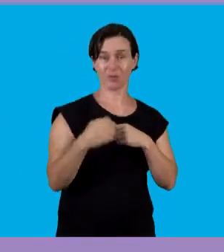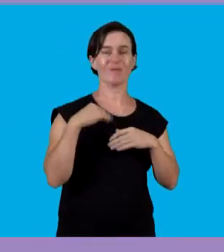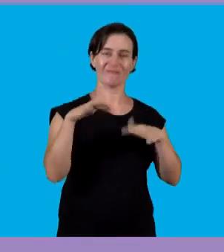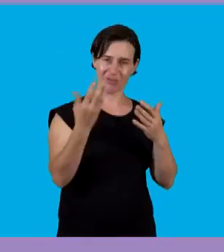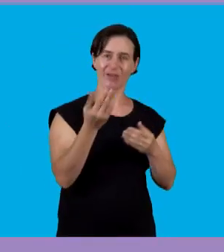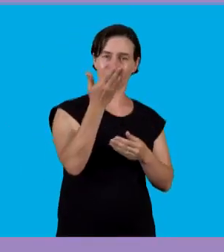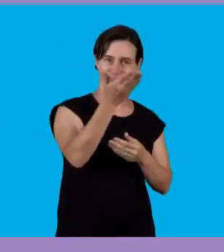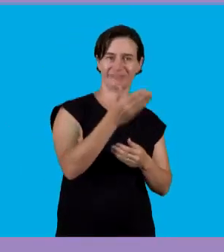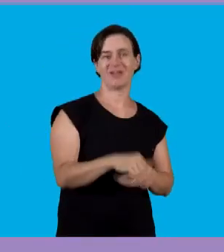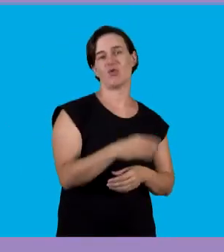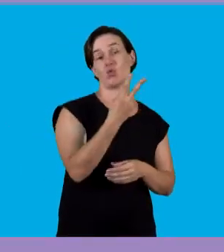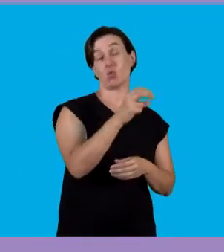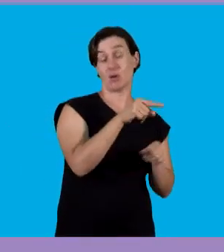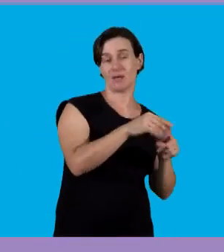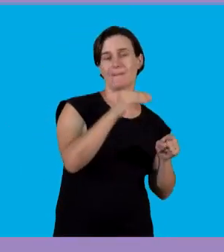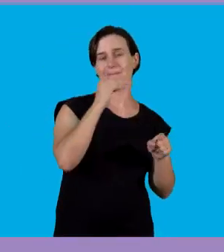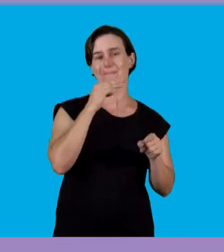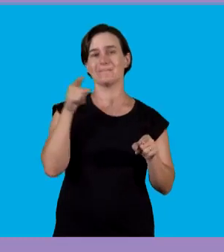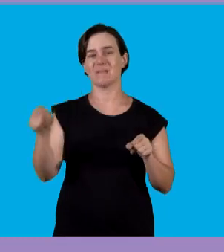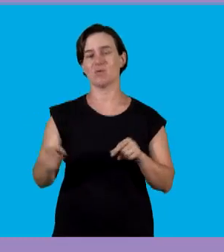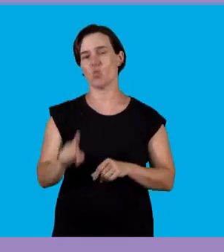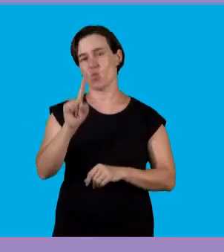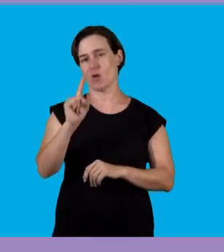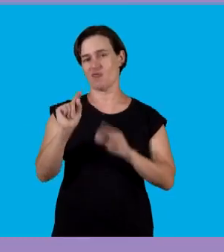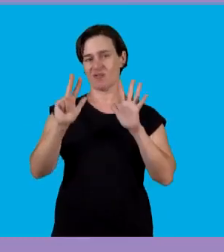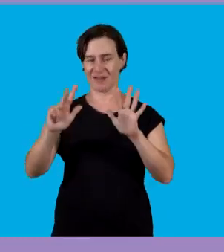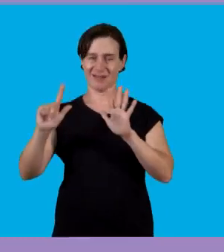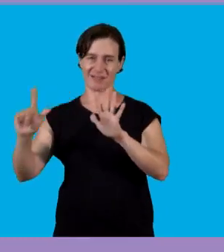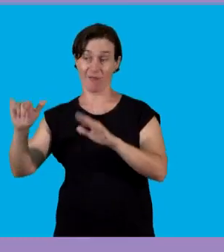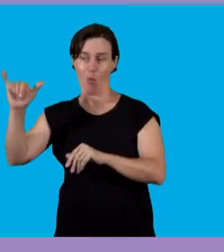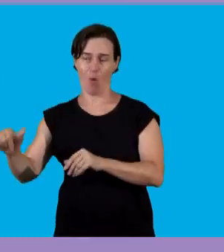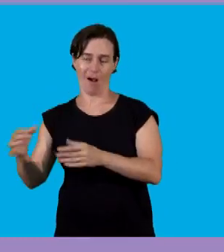is a 20, the output value was